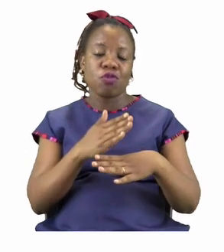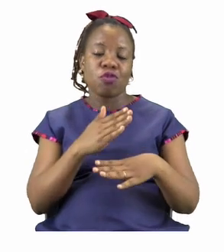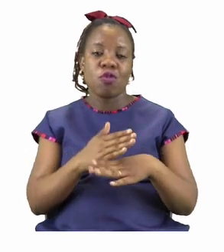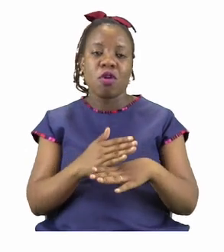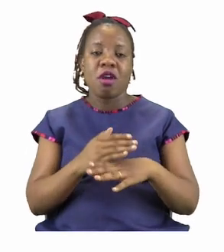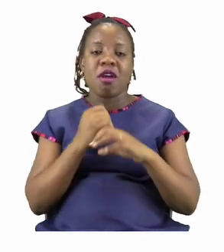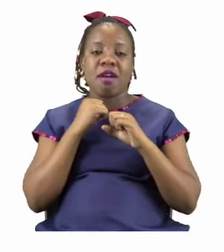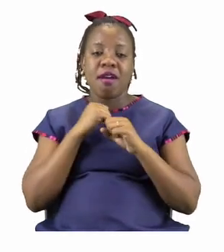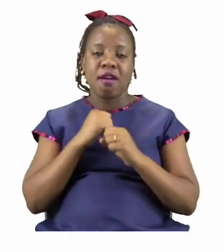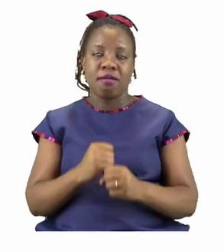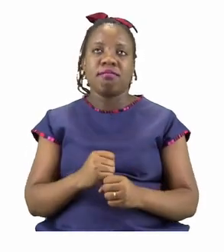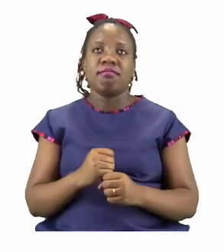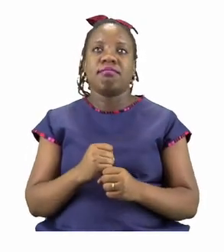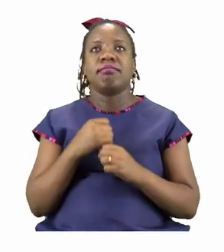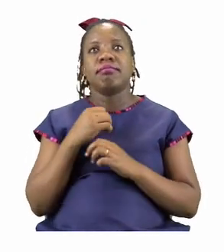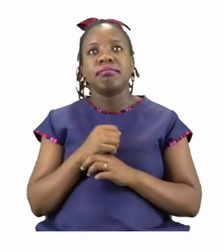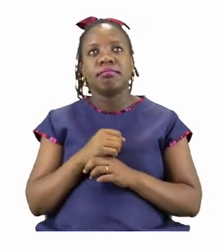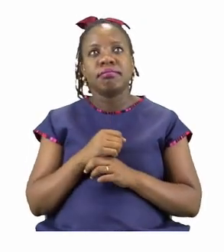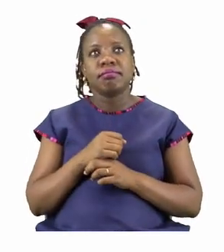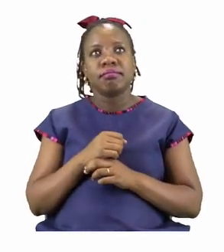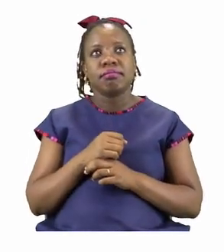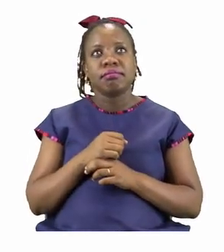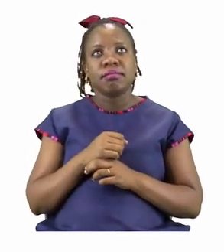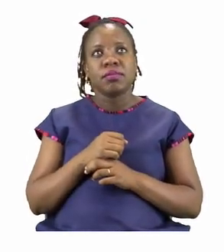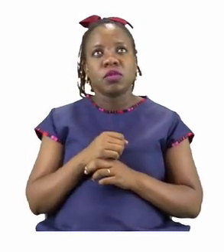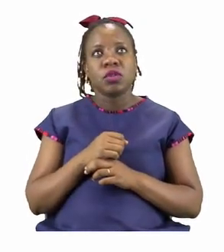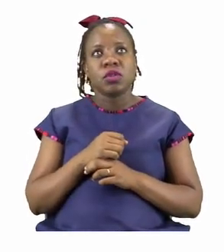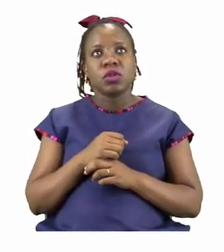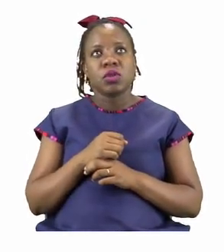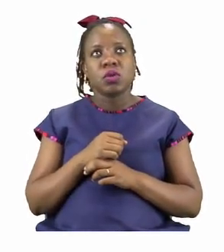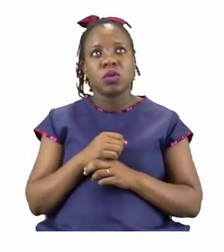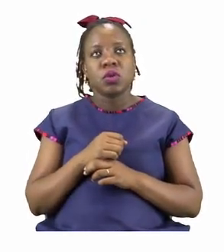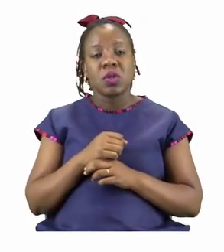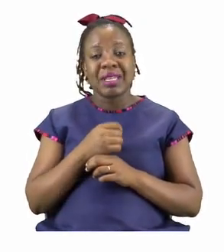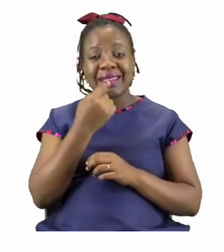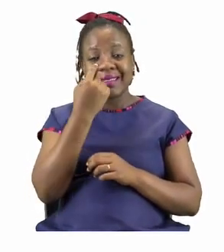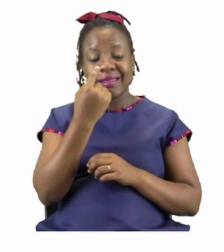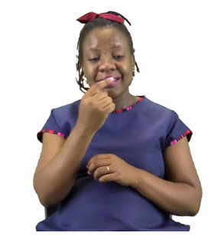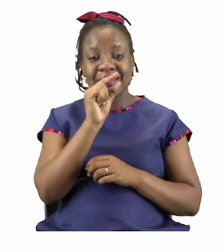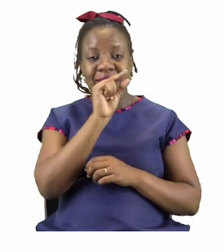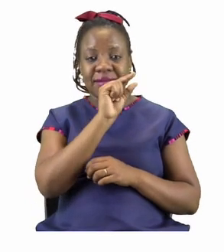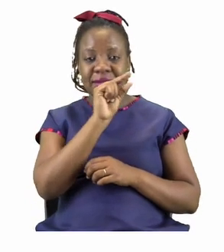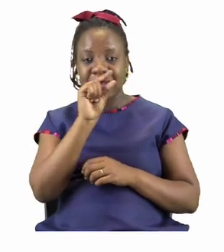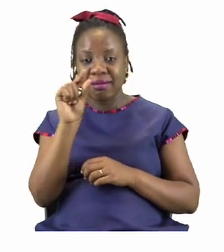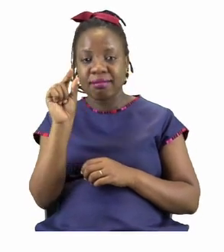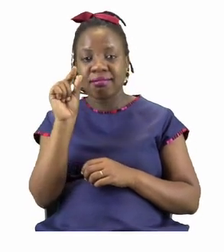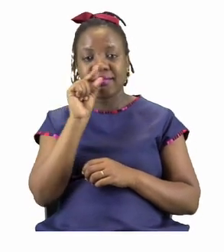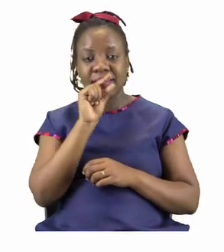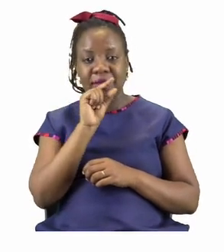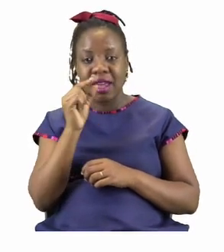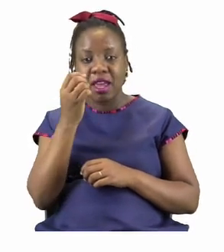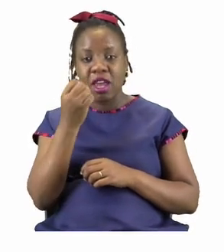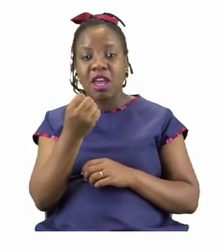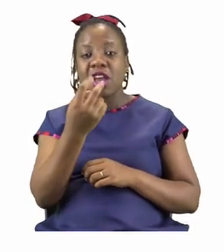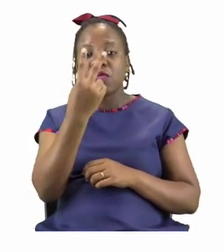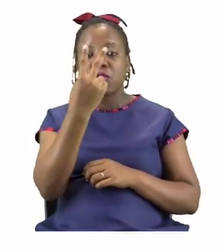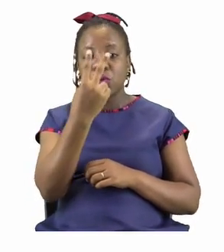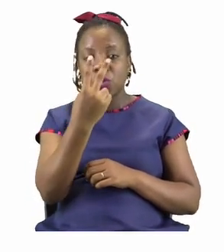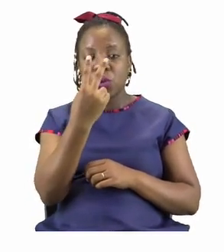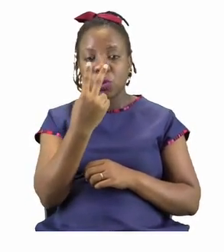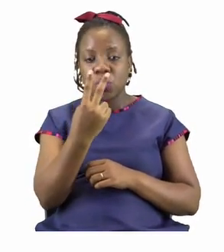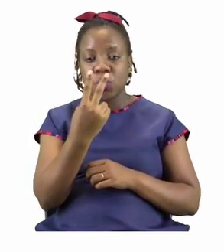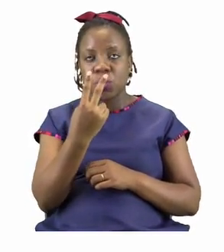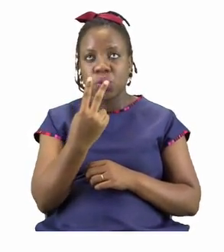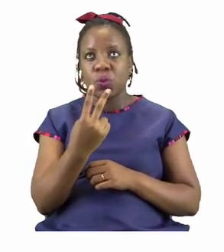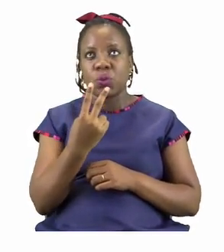decide which word fits best to complete the sentence. Now let's quickly look at